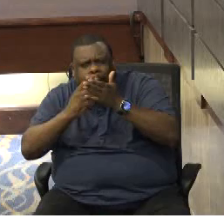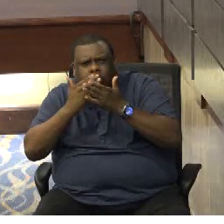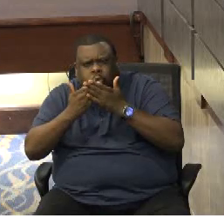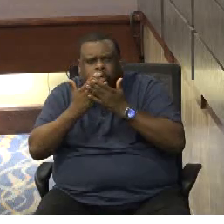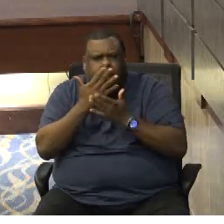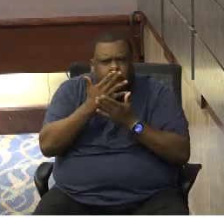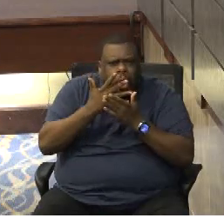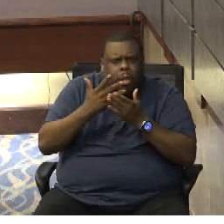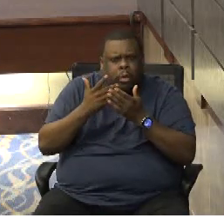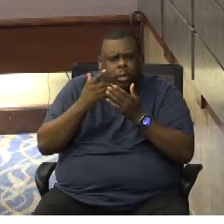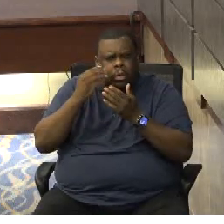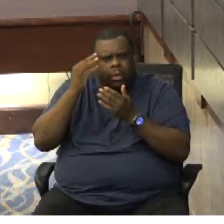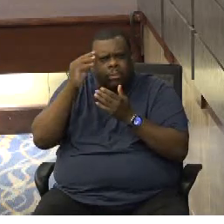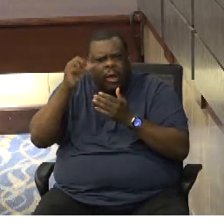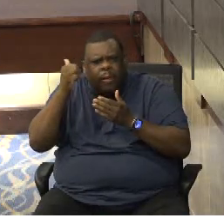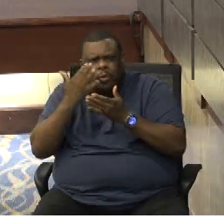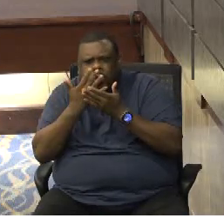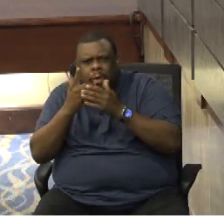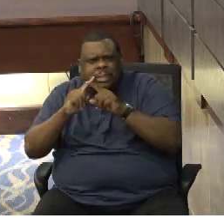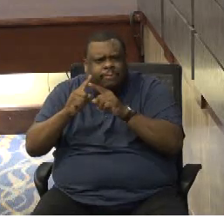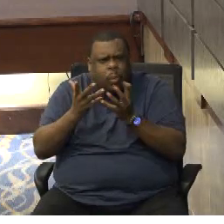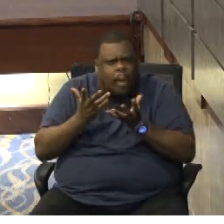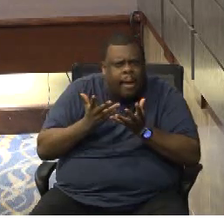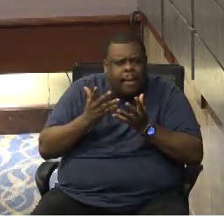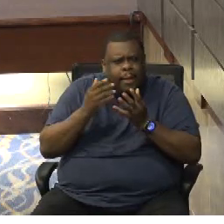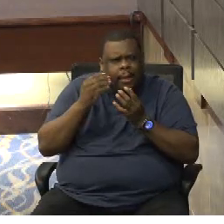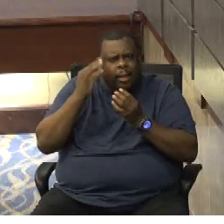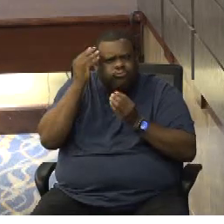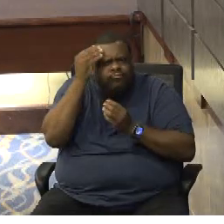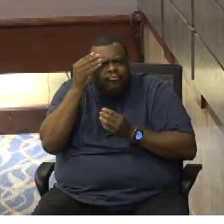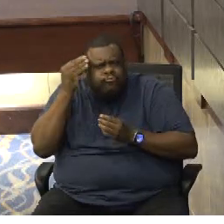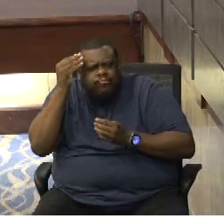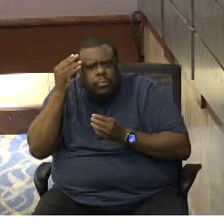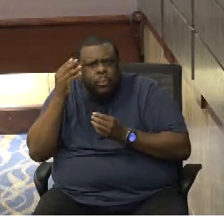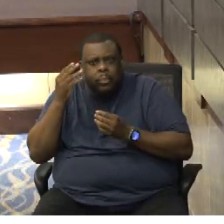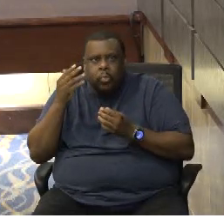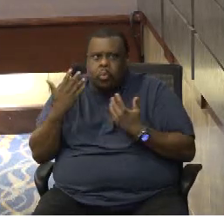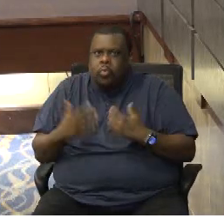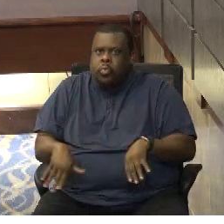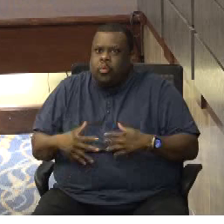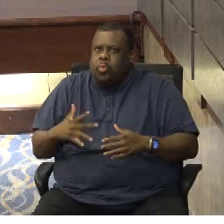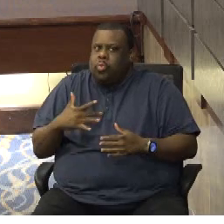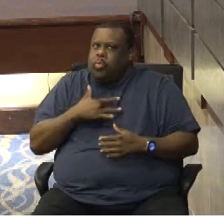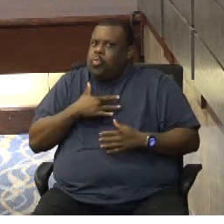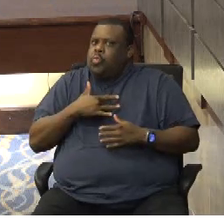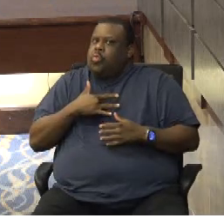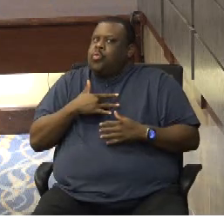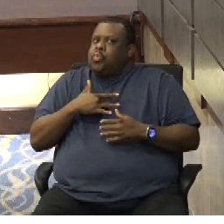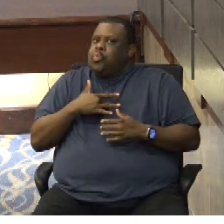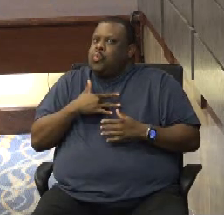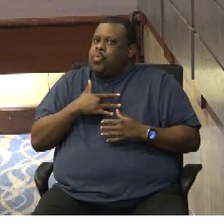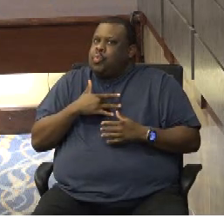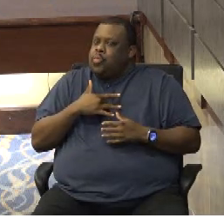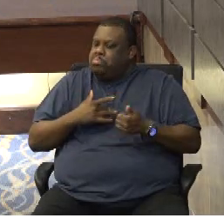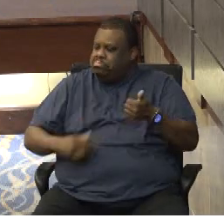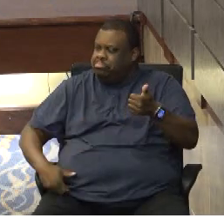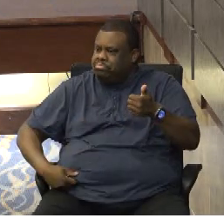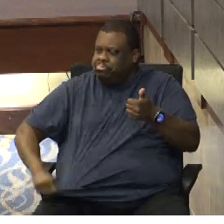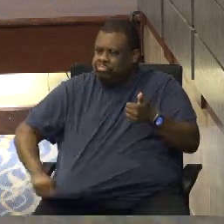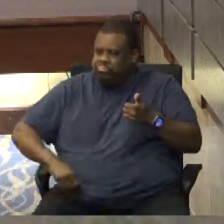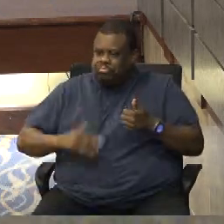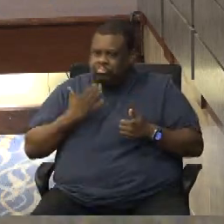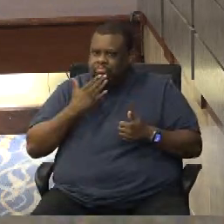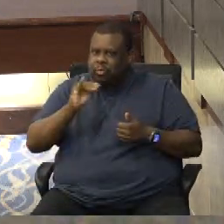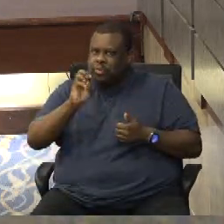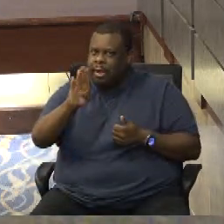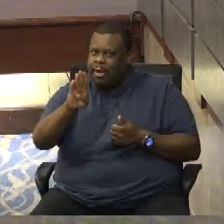reflecting our city properly in the image that we want to portray means something to me. I think that,